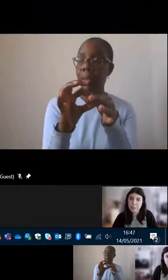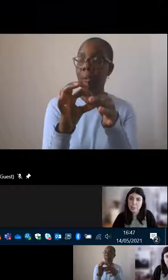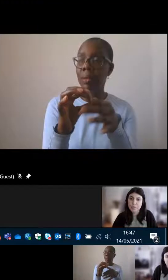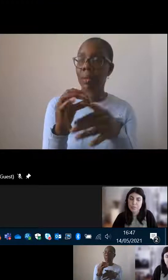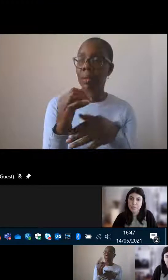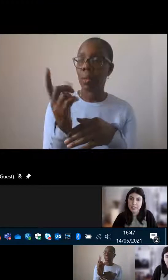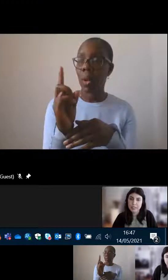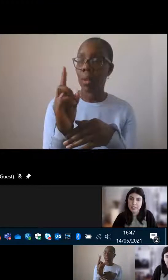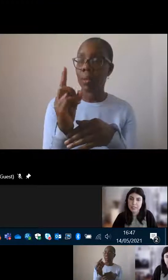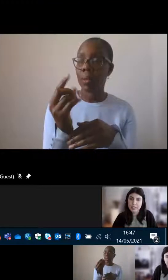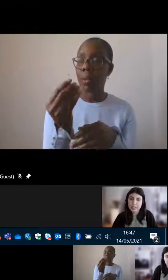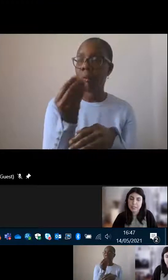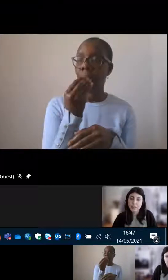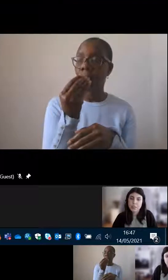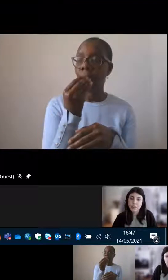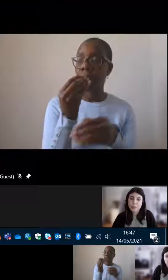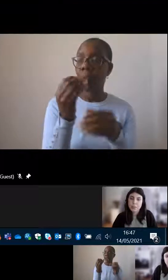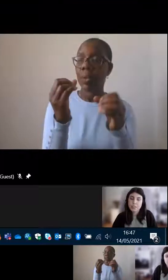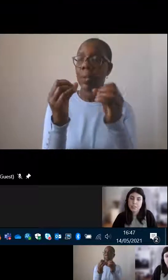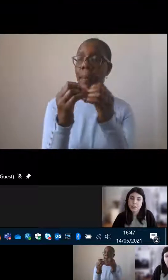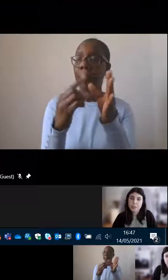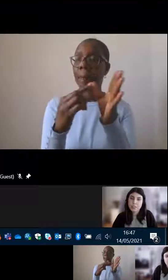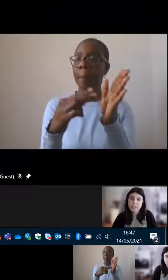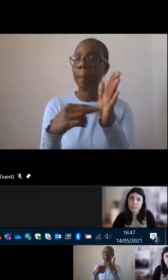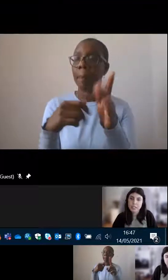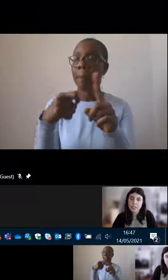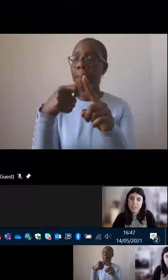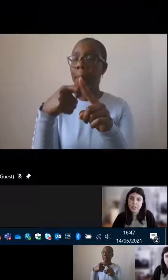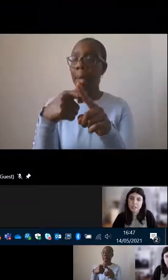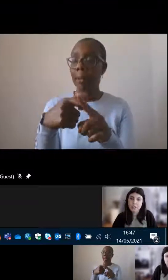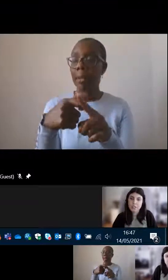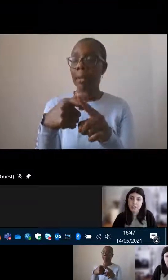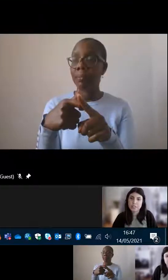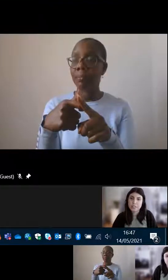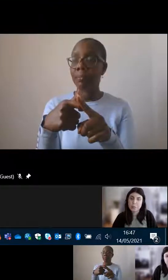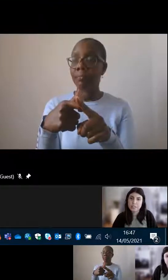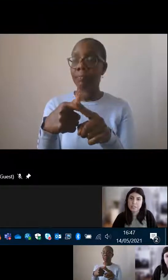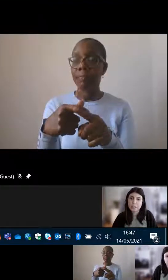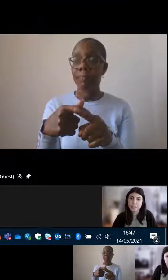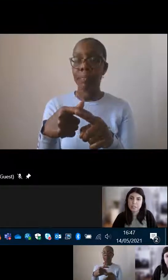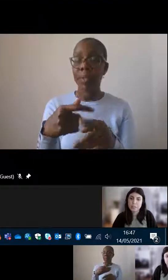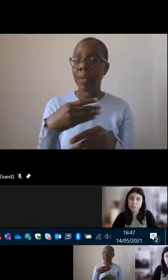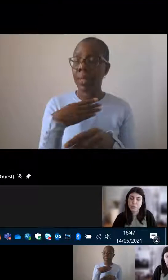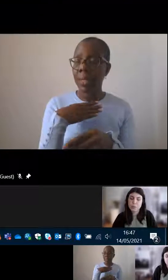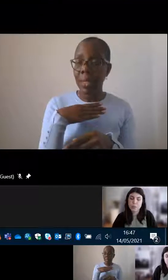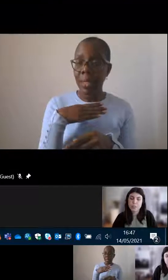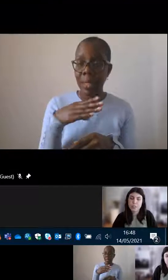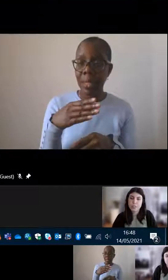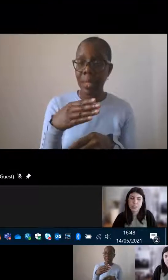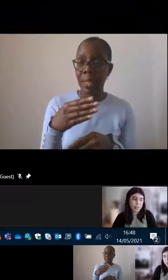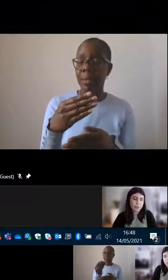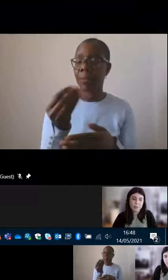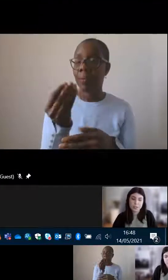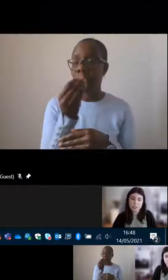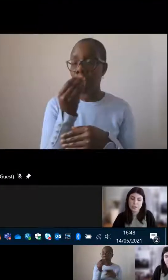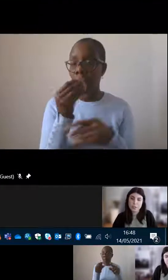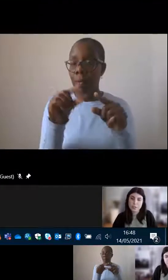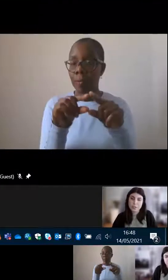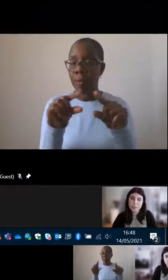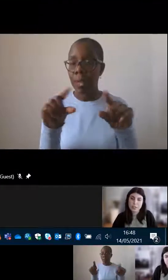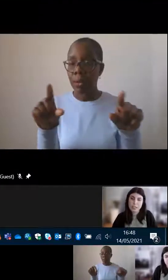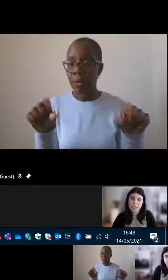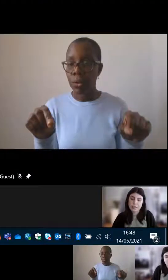the Newham Food Bank. So if you are in need of food bank vouchers, or you're